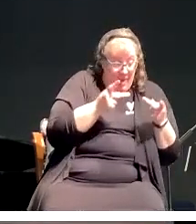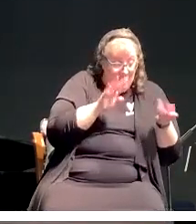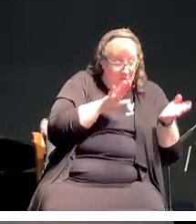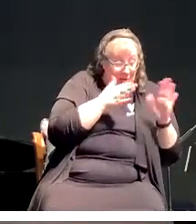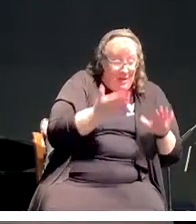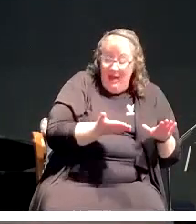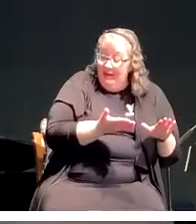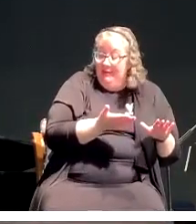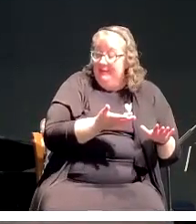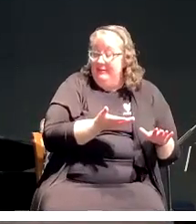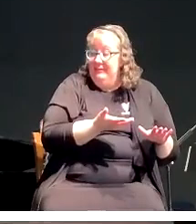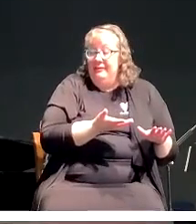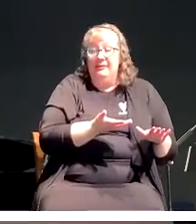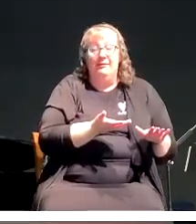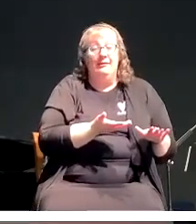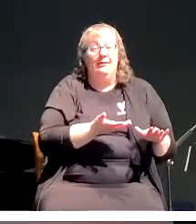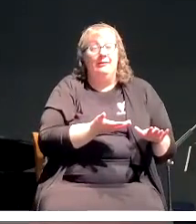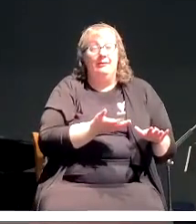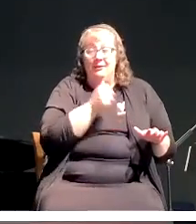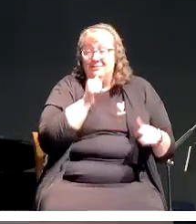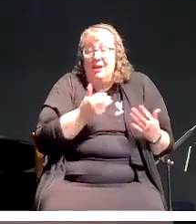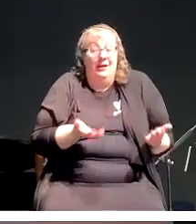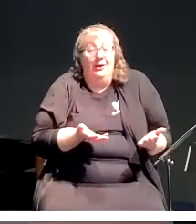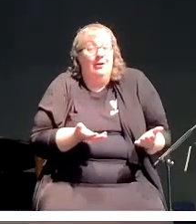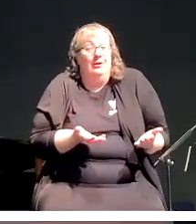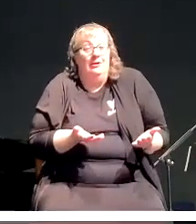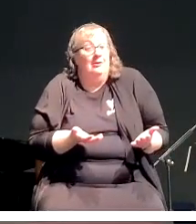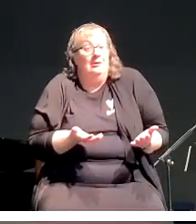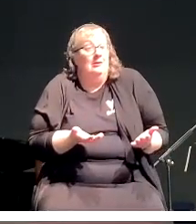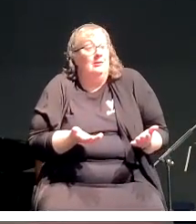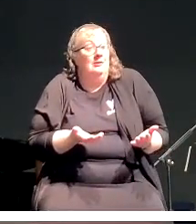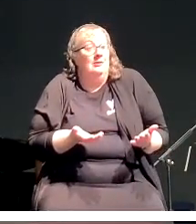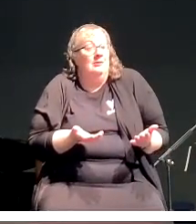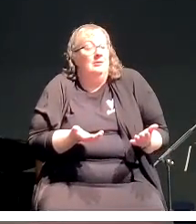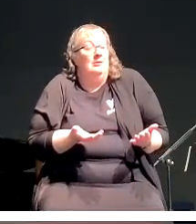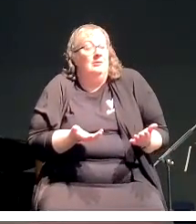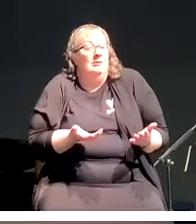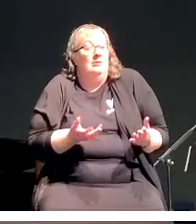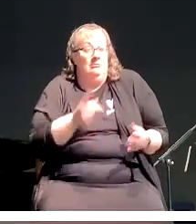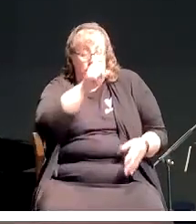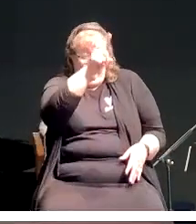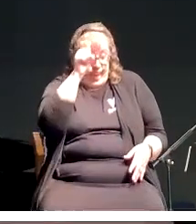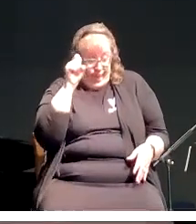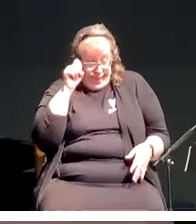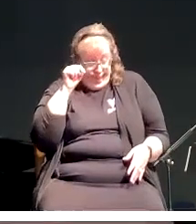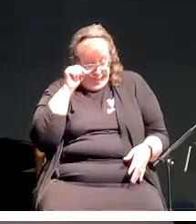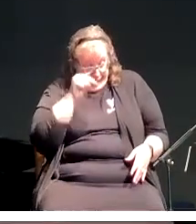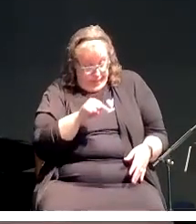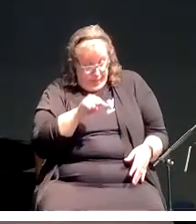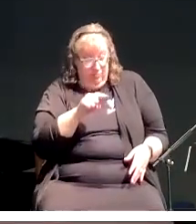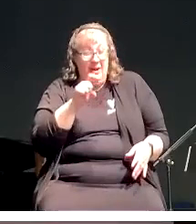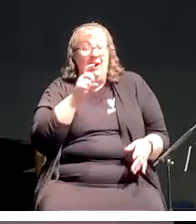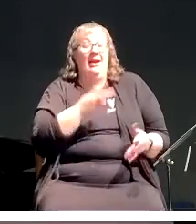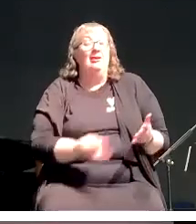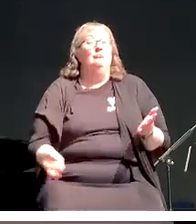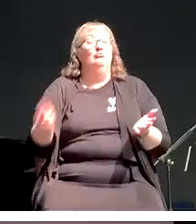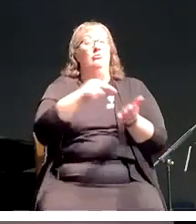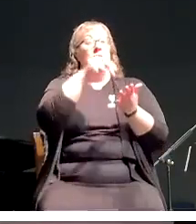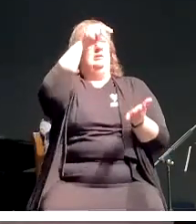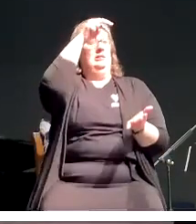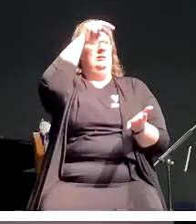dead? He's not here." And it says with an exclamation point, "He has